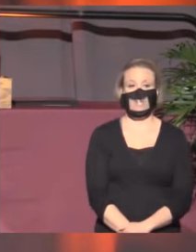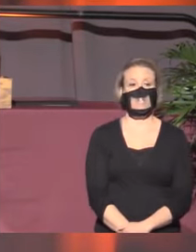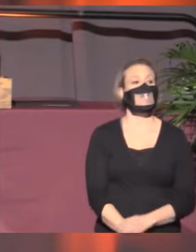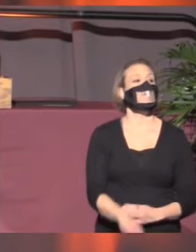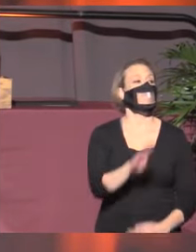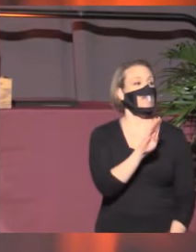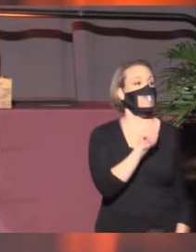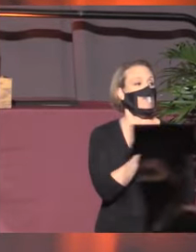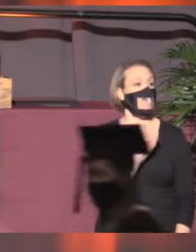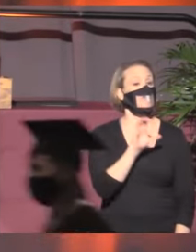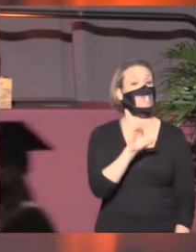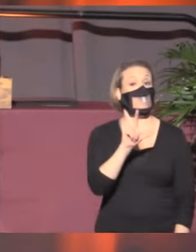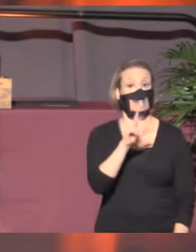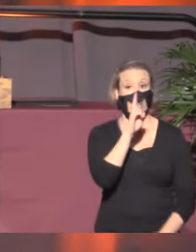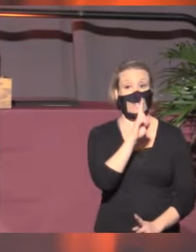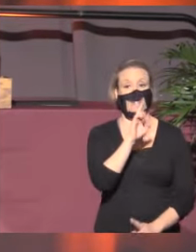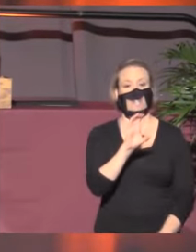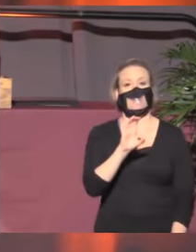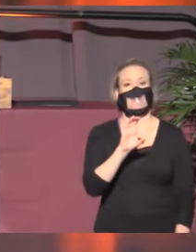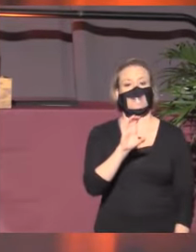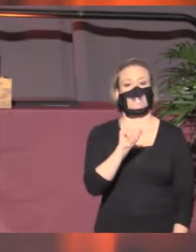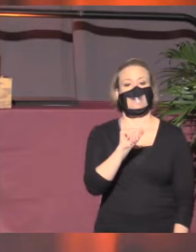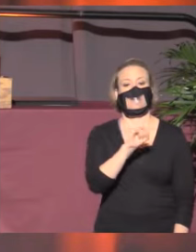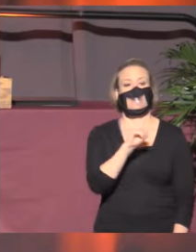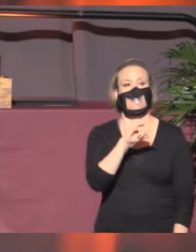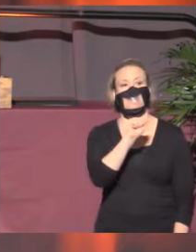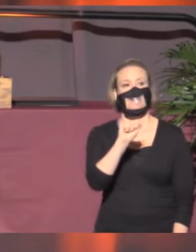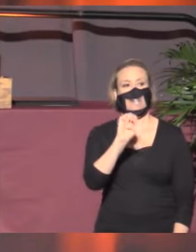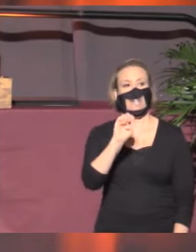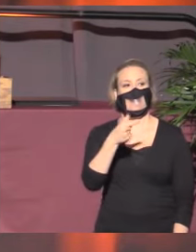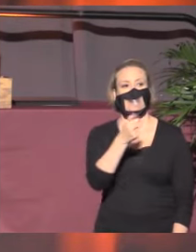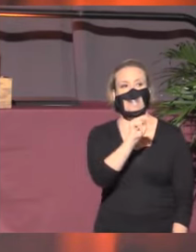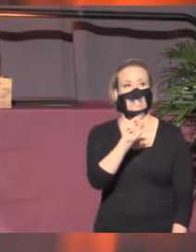Bachelor of Arts, cum laude, Cassia Leiden Egan Lawless.